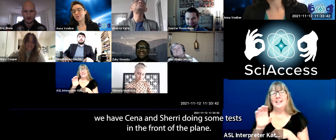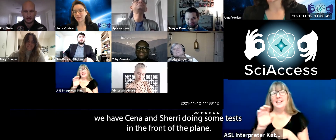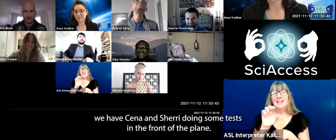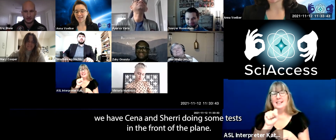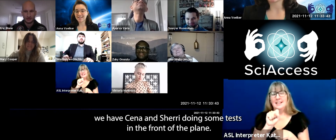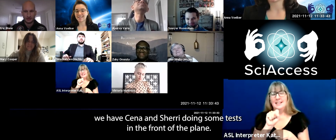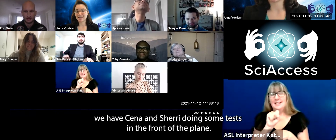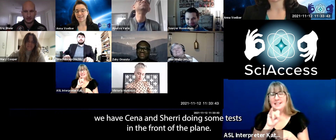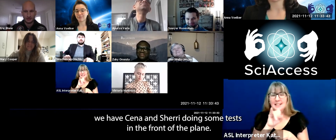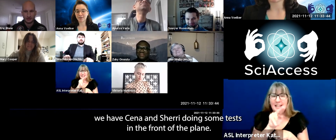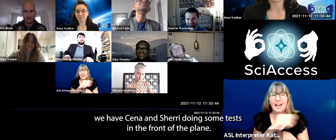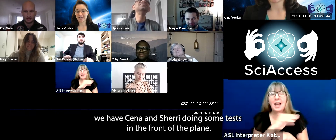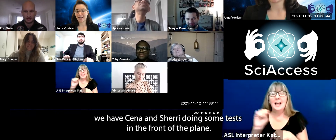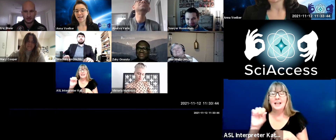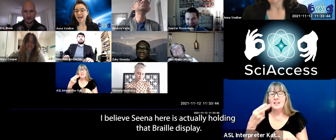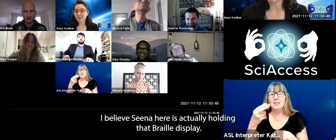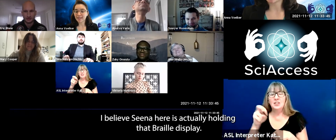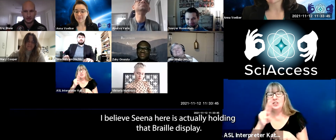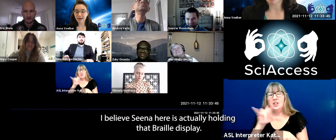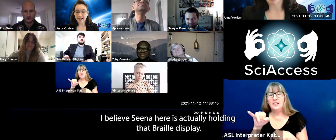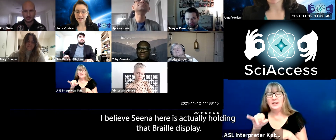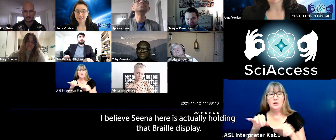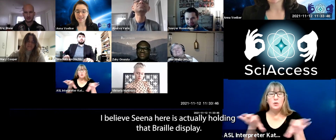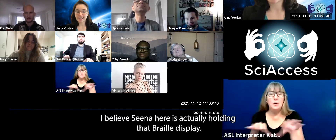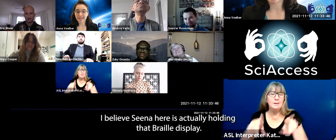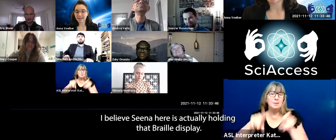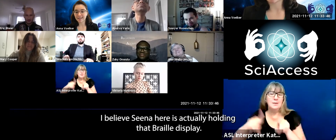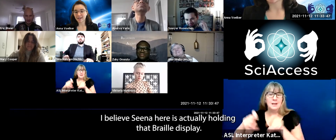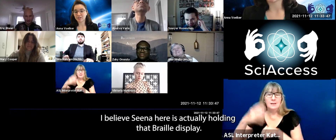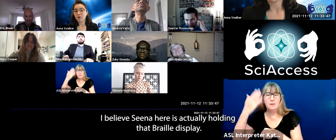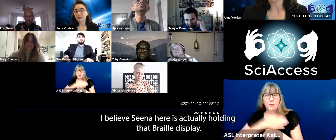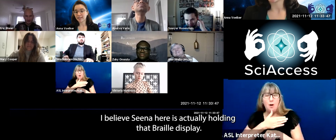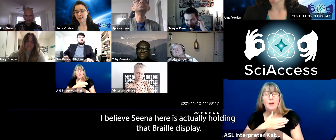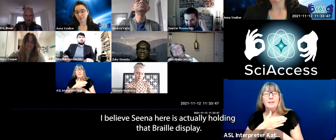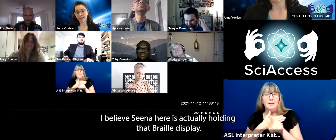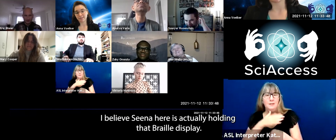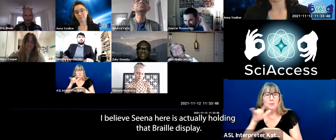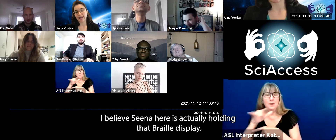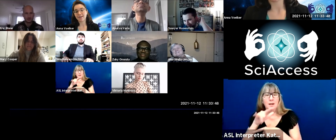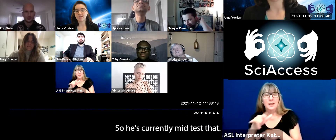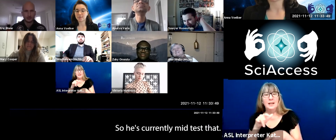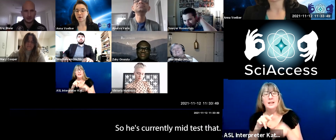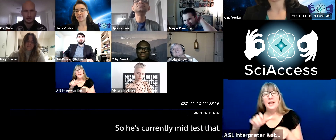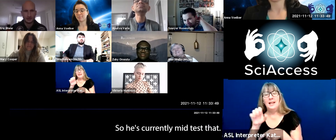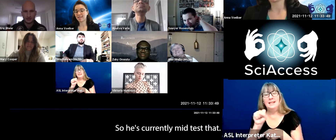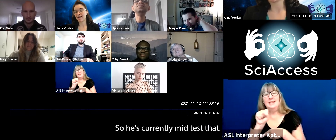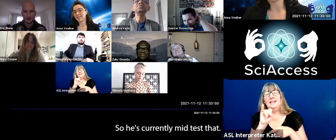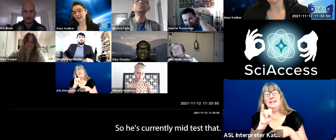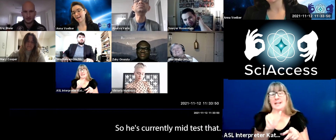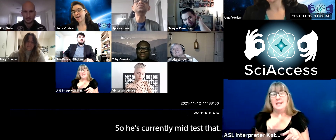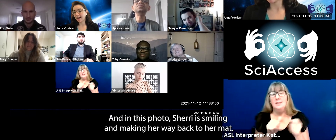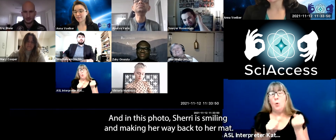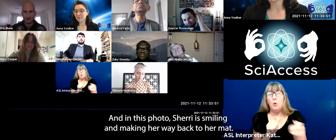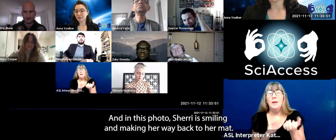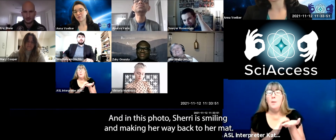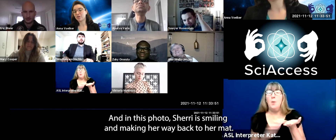Sherry doing some tests in the front of the plane. I believe Sina here is actually holding that Braille display. So he's currently mid-test